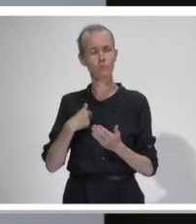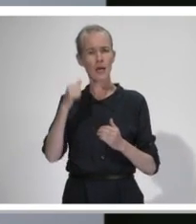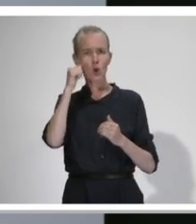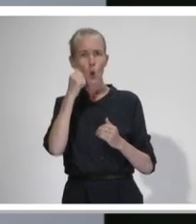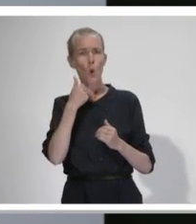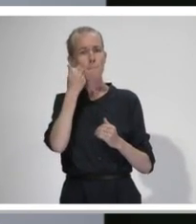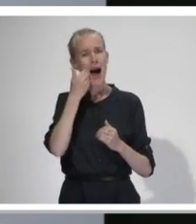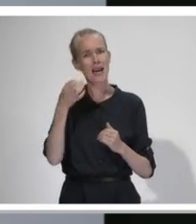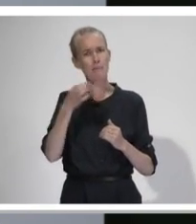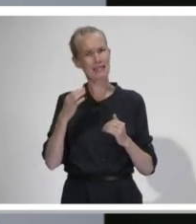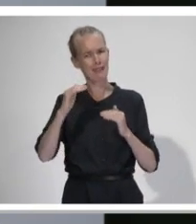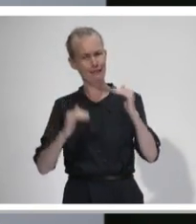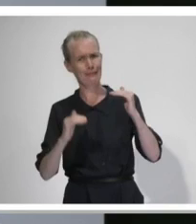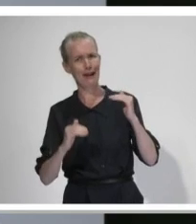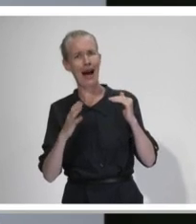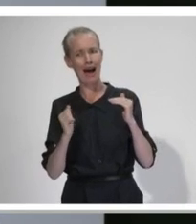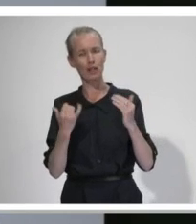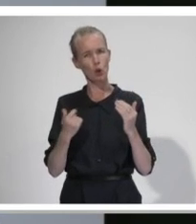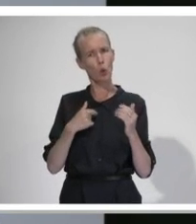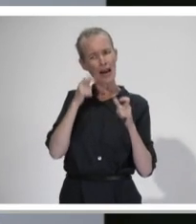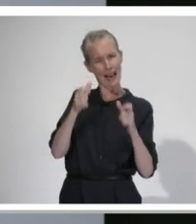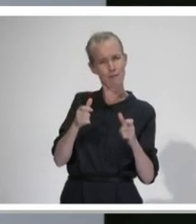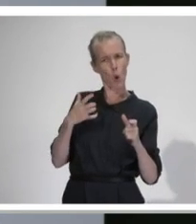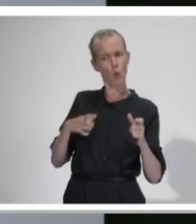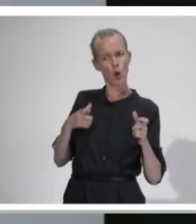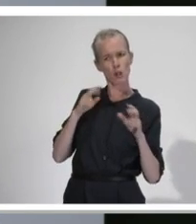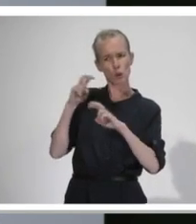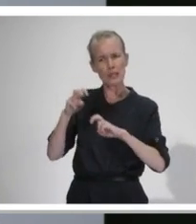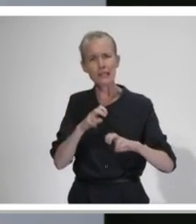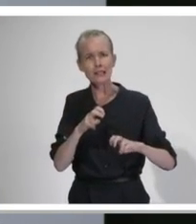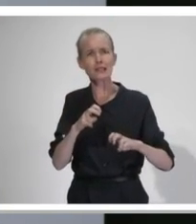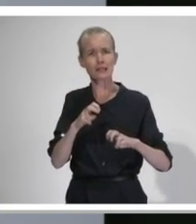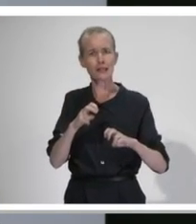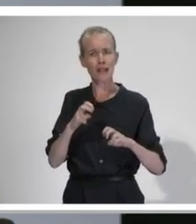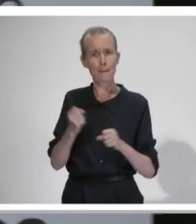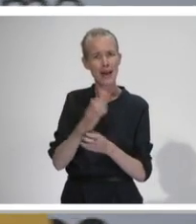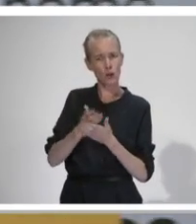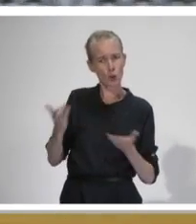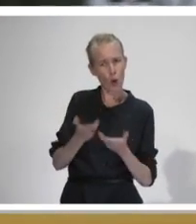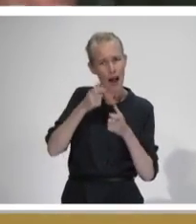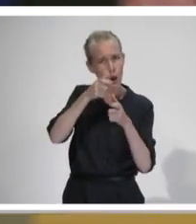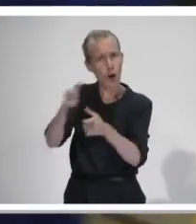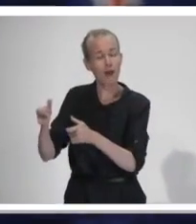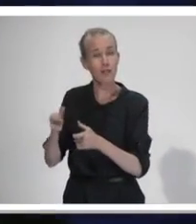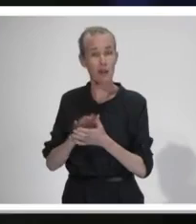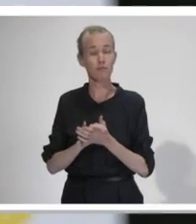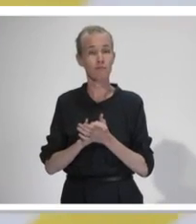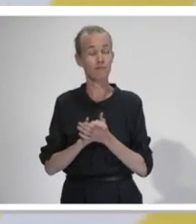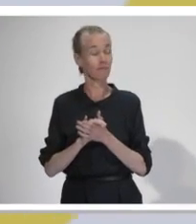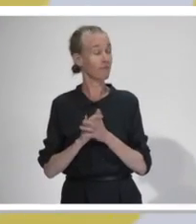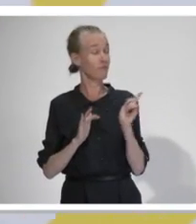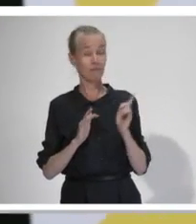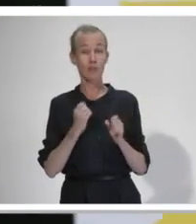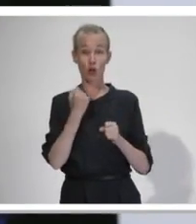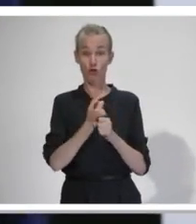into place and the advice that we've received as well. And we've also, it's important to remember that we also have made provision for